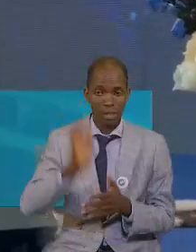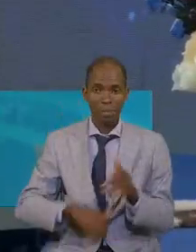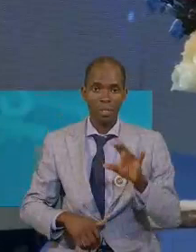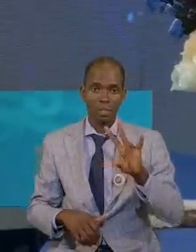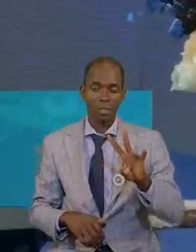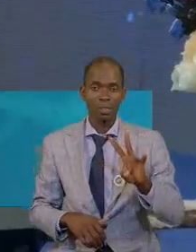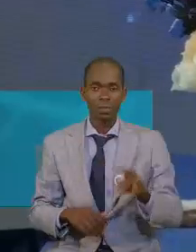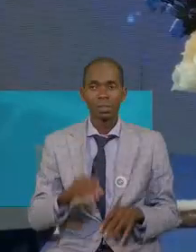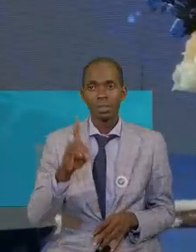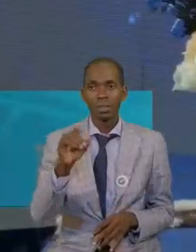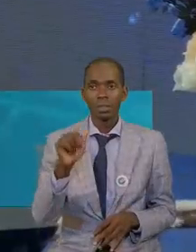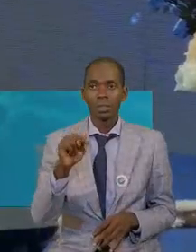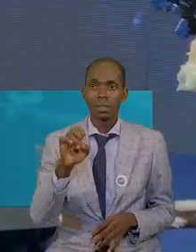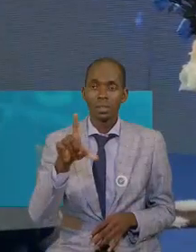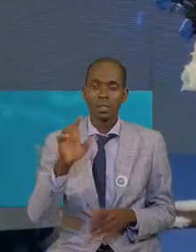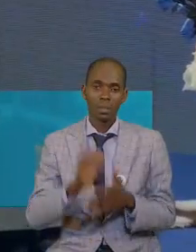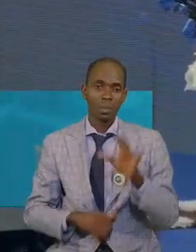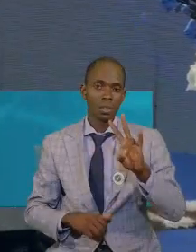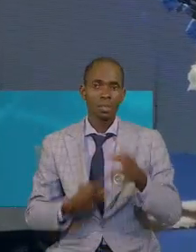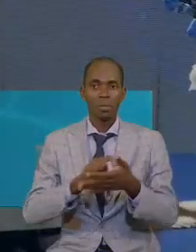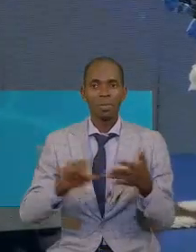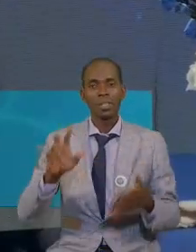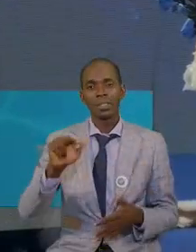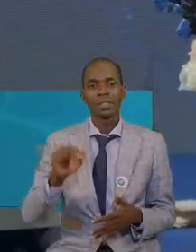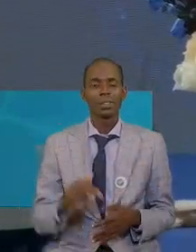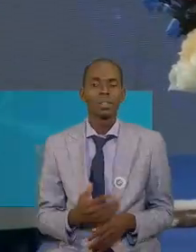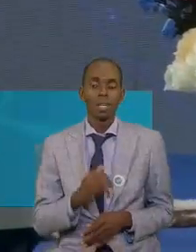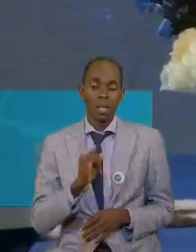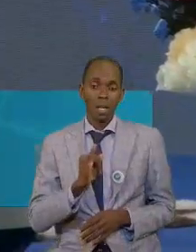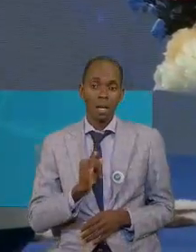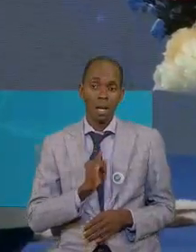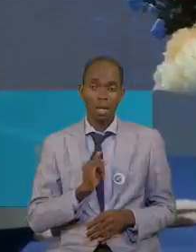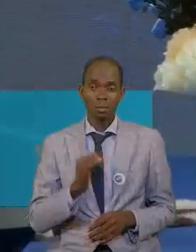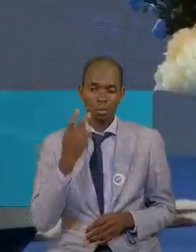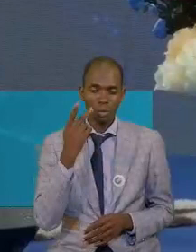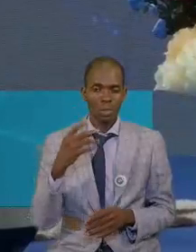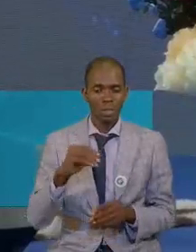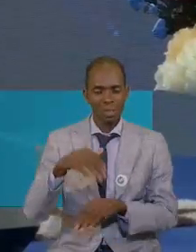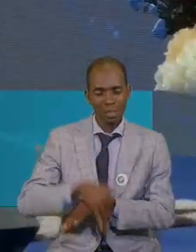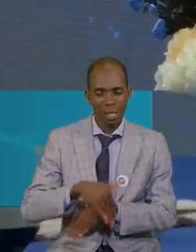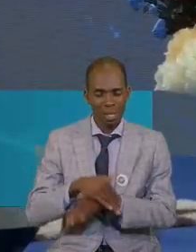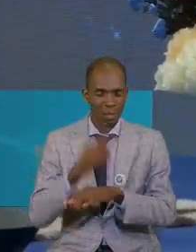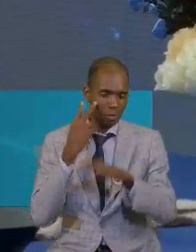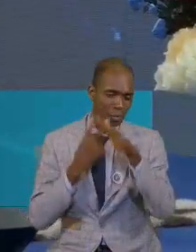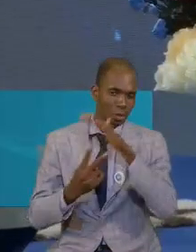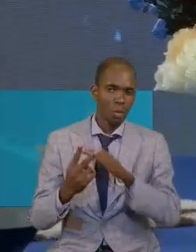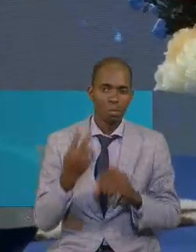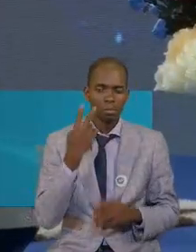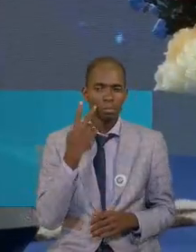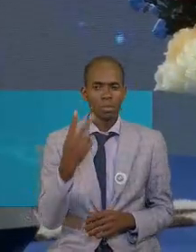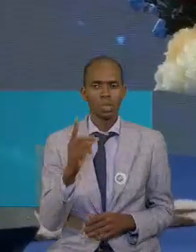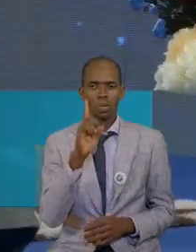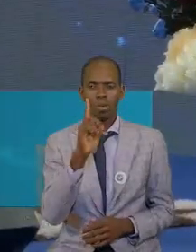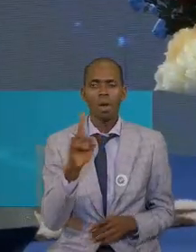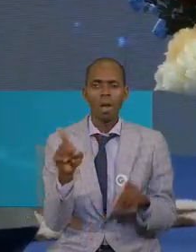Chapter 7, verse 13. I saw in the night vision, and behold, one like the